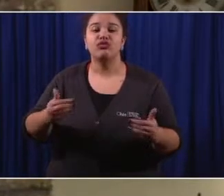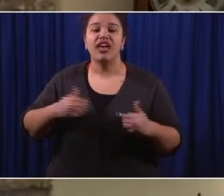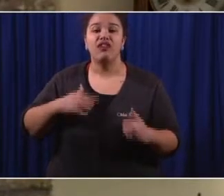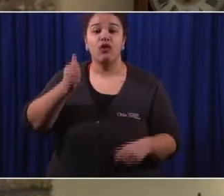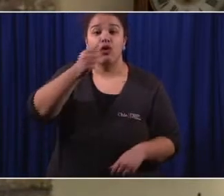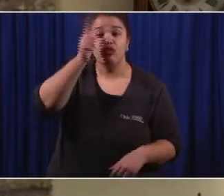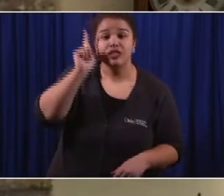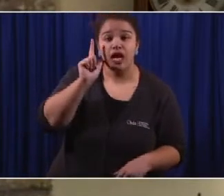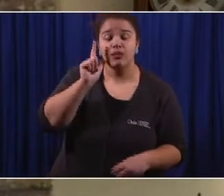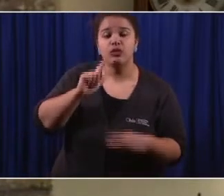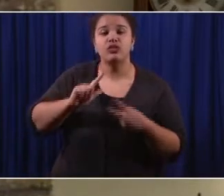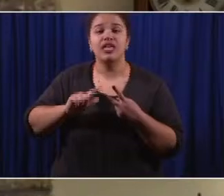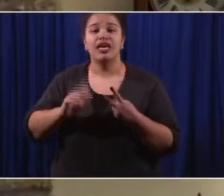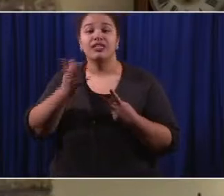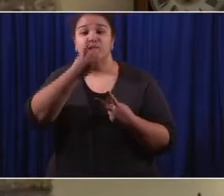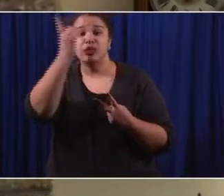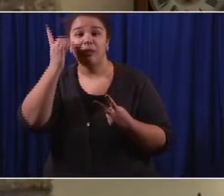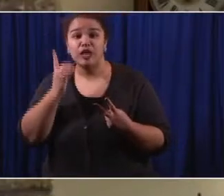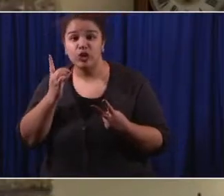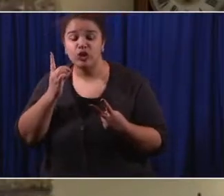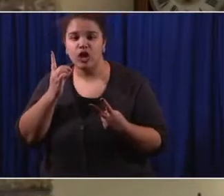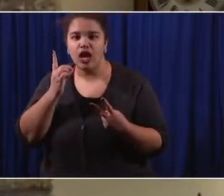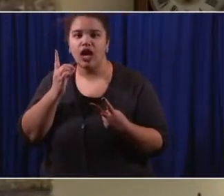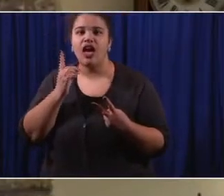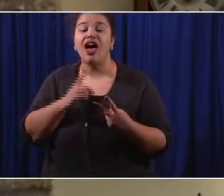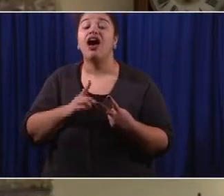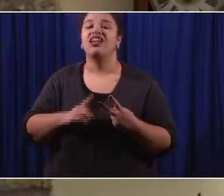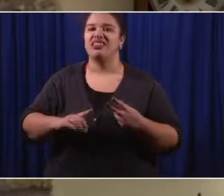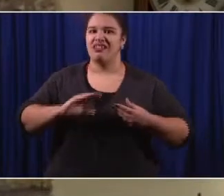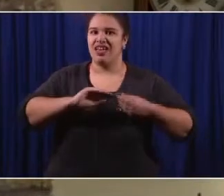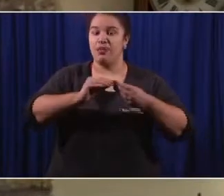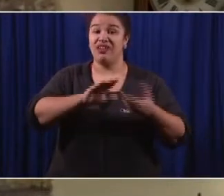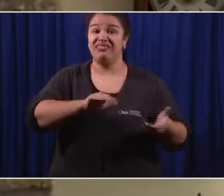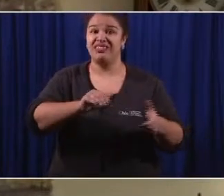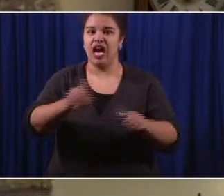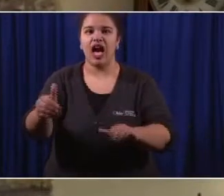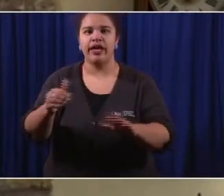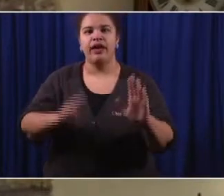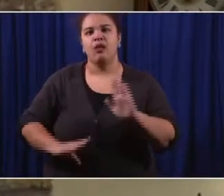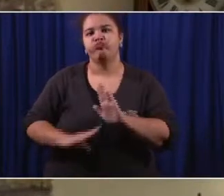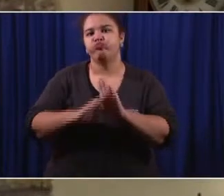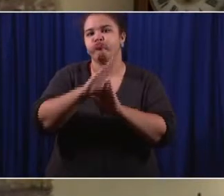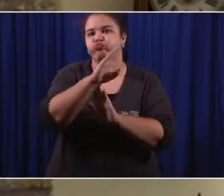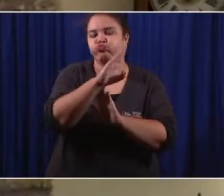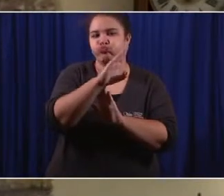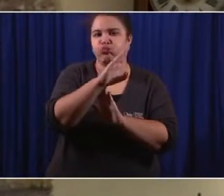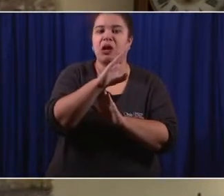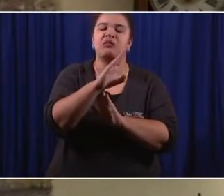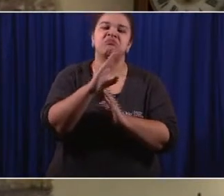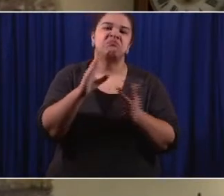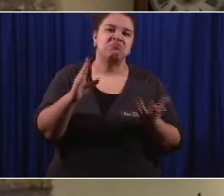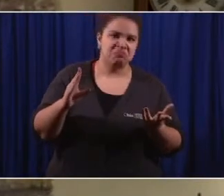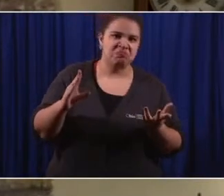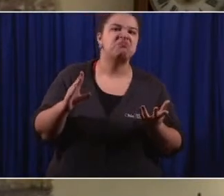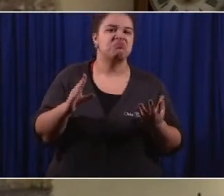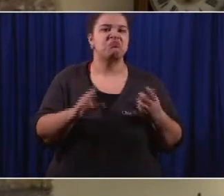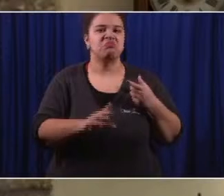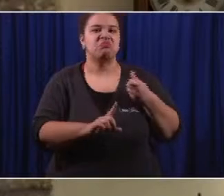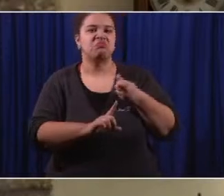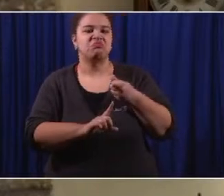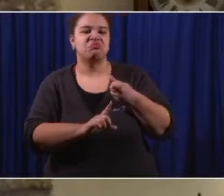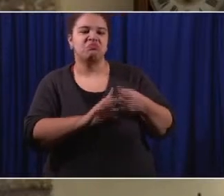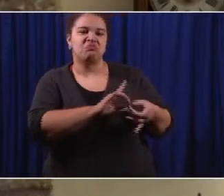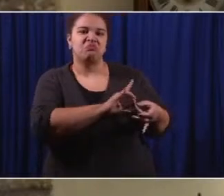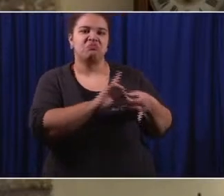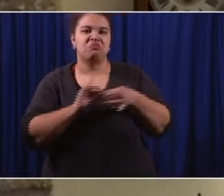patients are dying, which is often cited as a result of COVID-19, unfortunately. But several have also cited the fact that